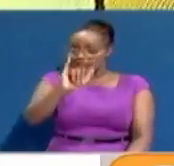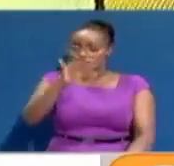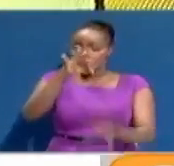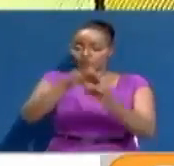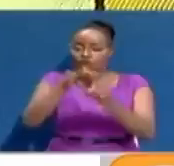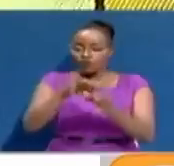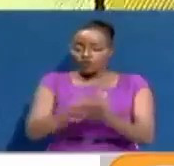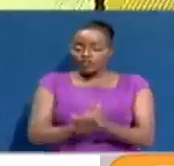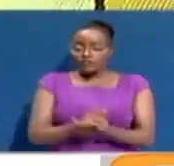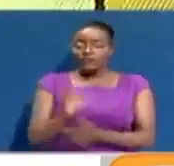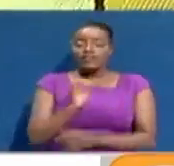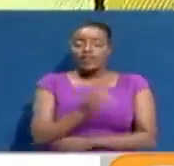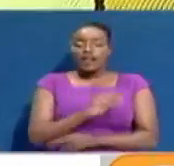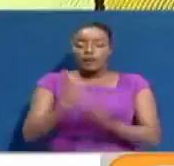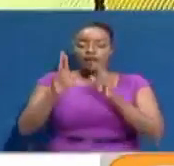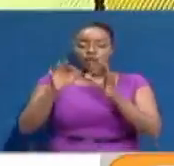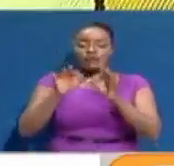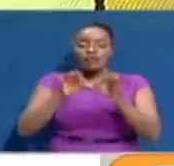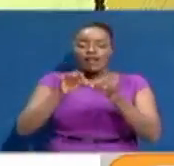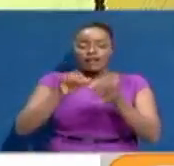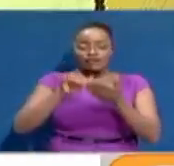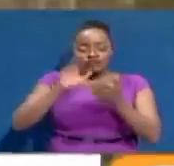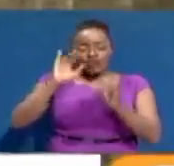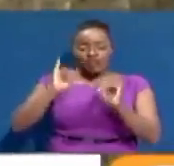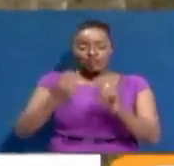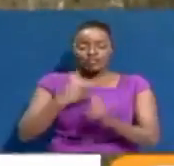ballot. Mashirima Kapombe reports.